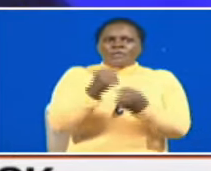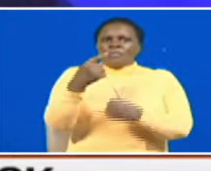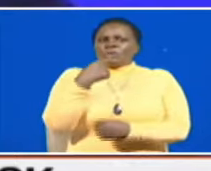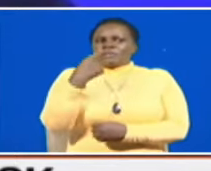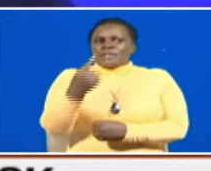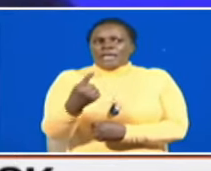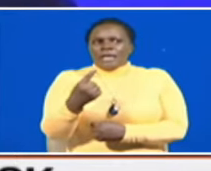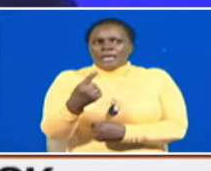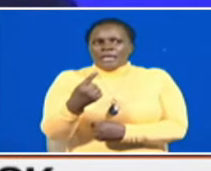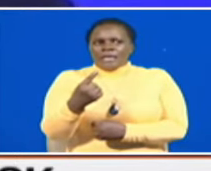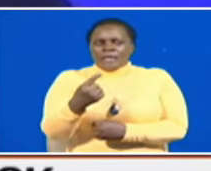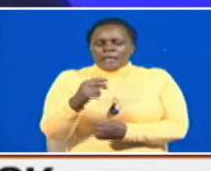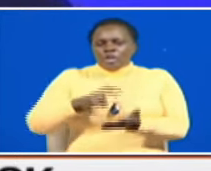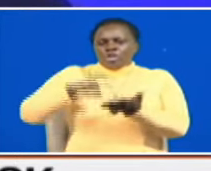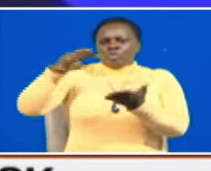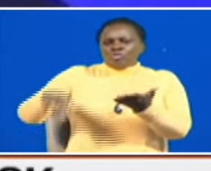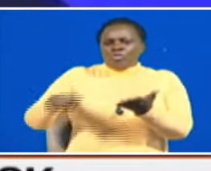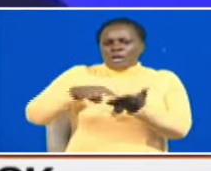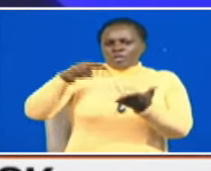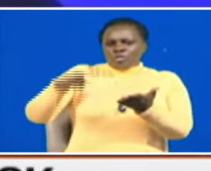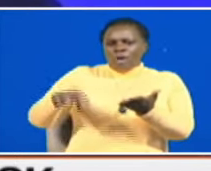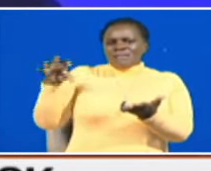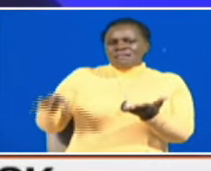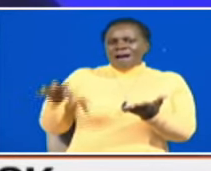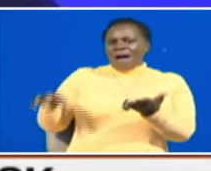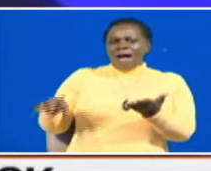say, Sakayo Shuka Chini.